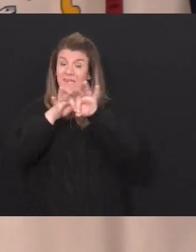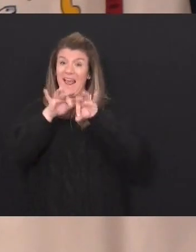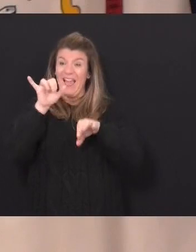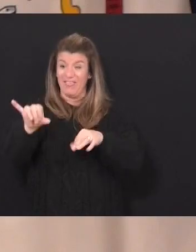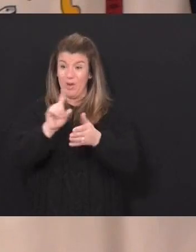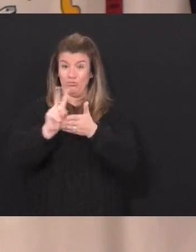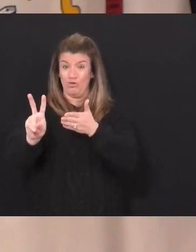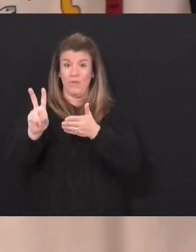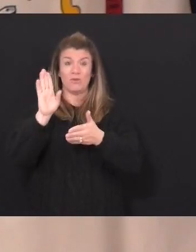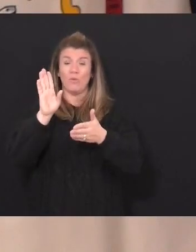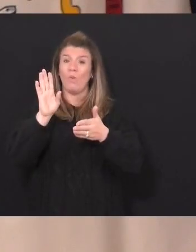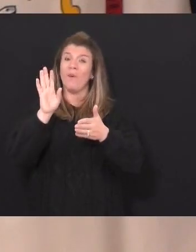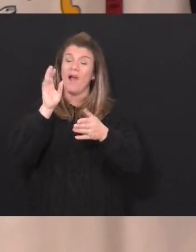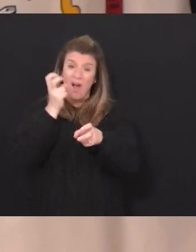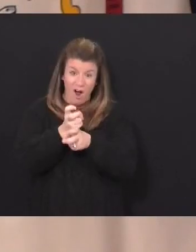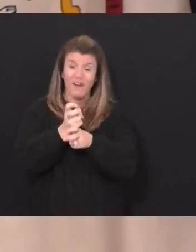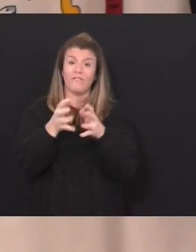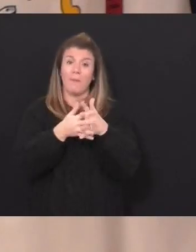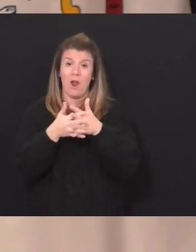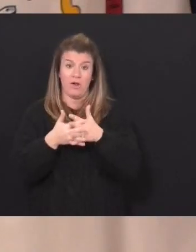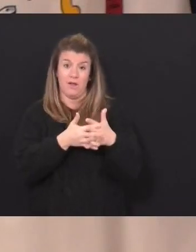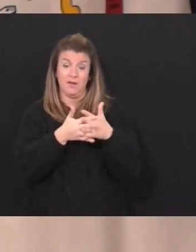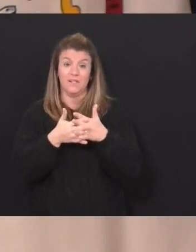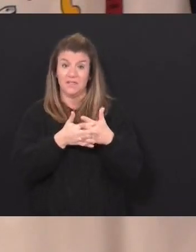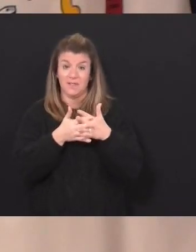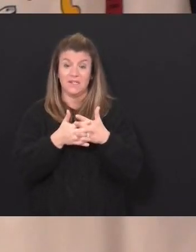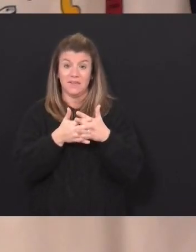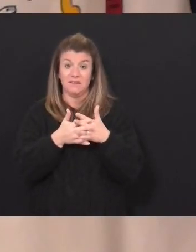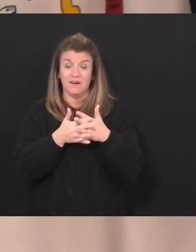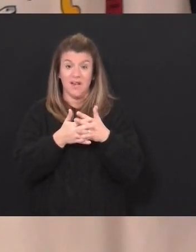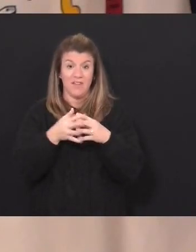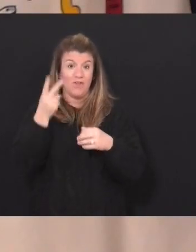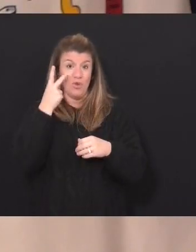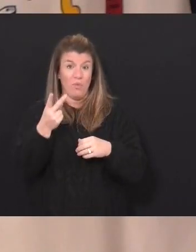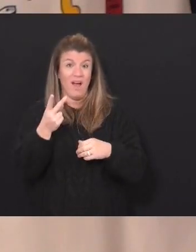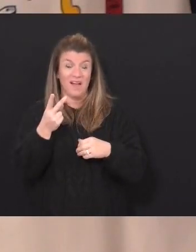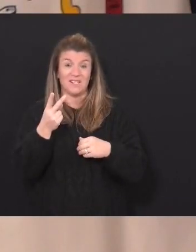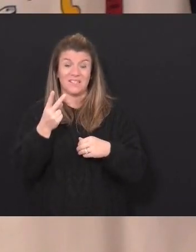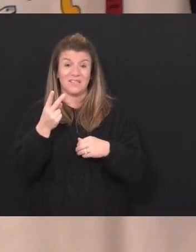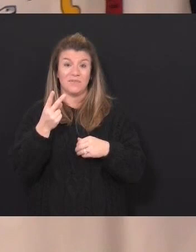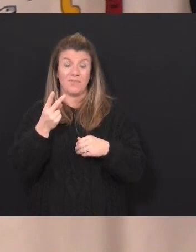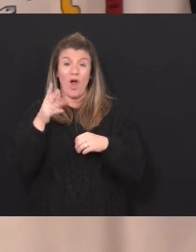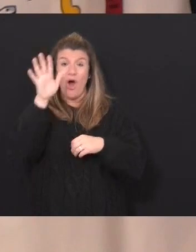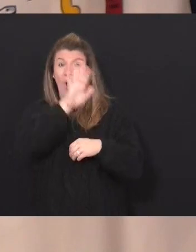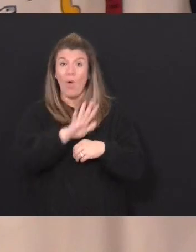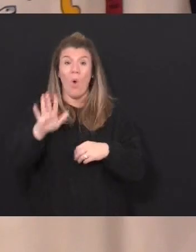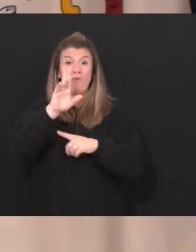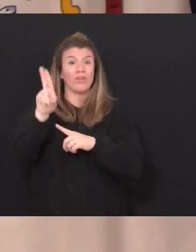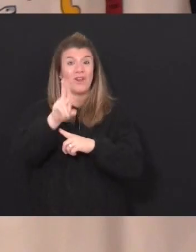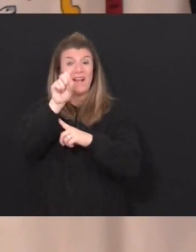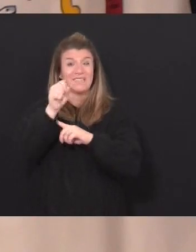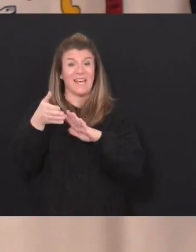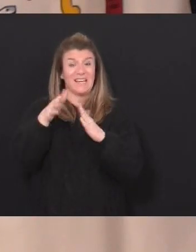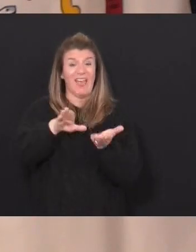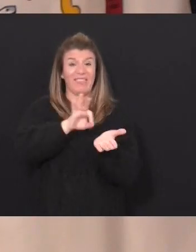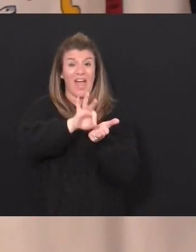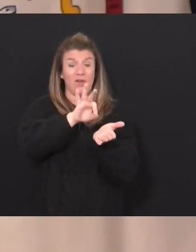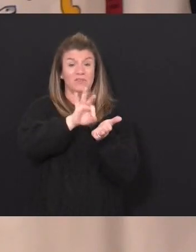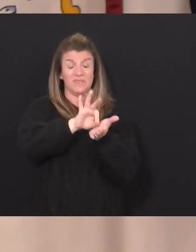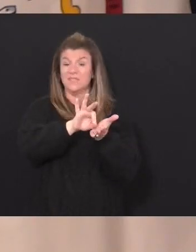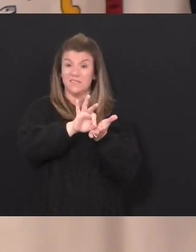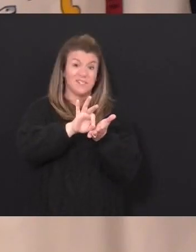for America, period. If you'll watch the death count, in almost every 2 or 3